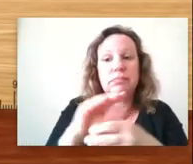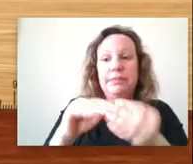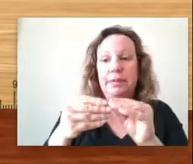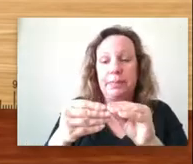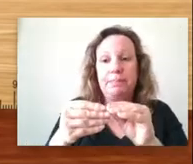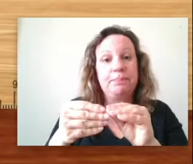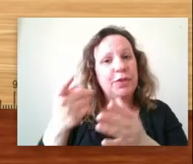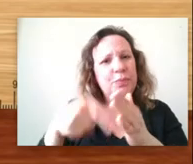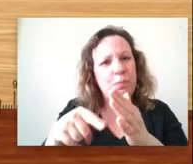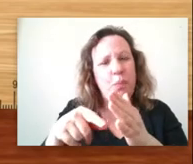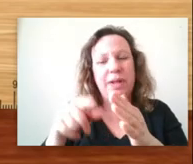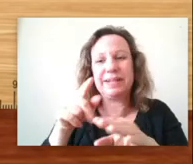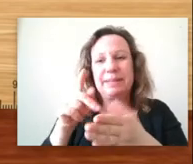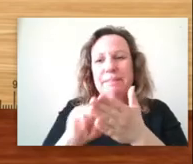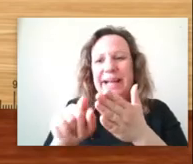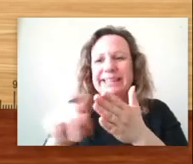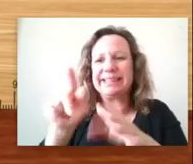of the pencil?